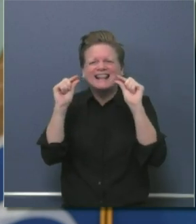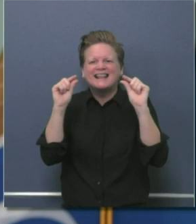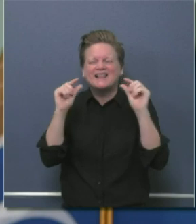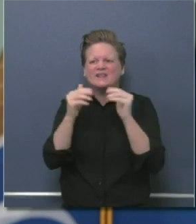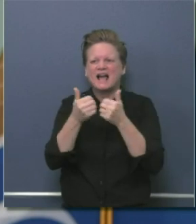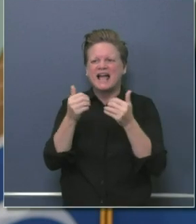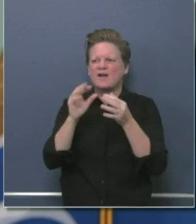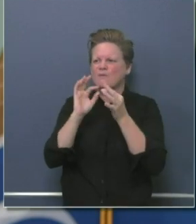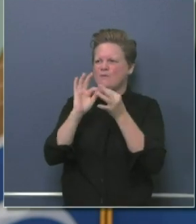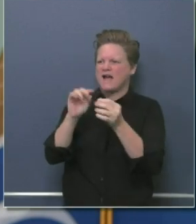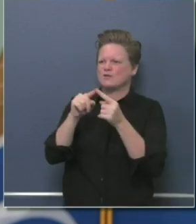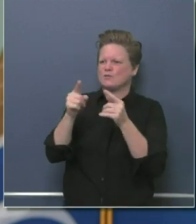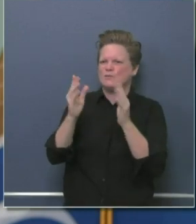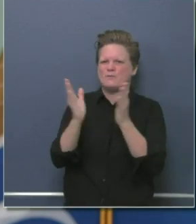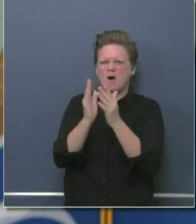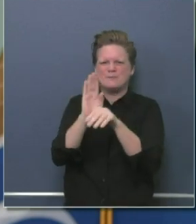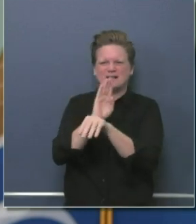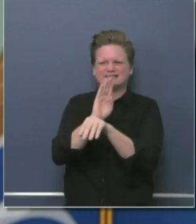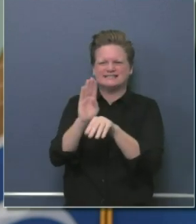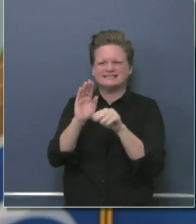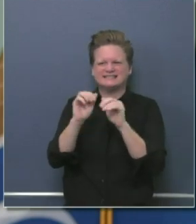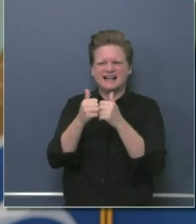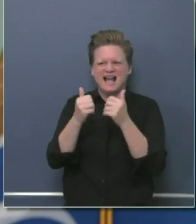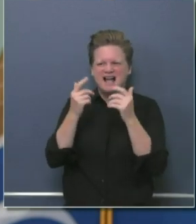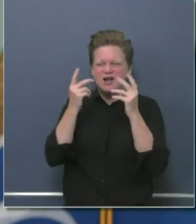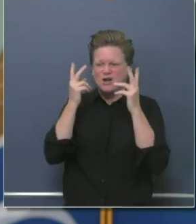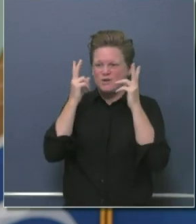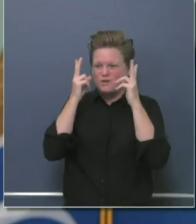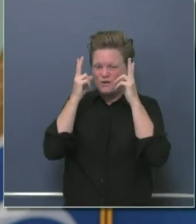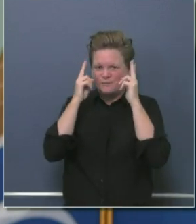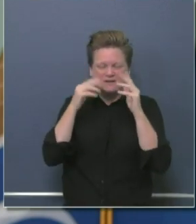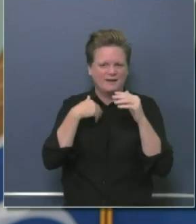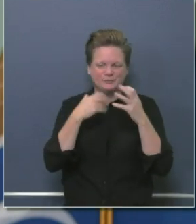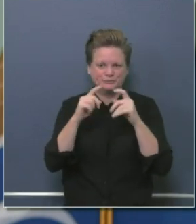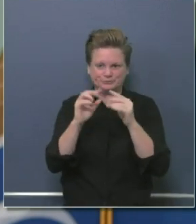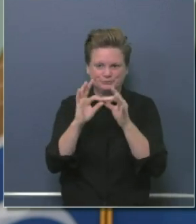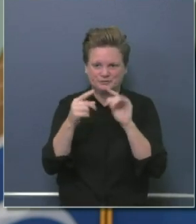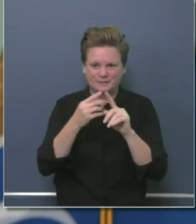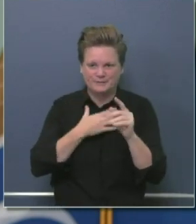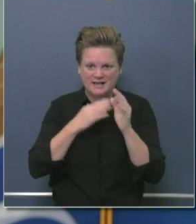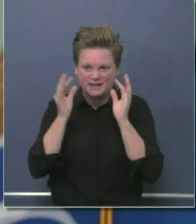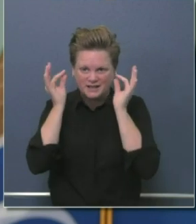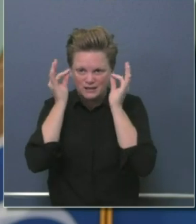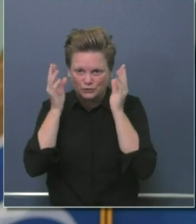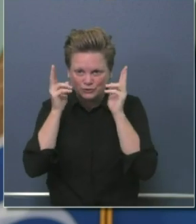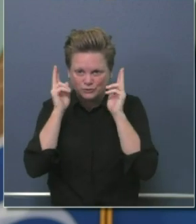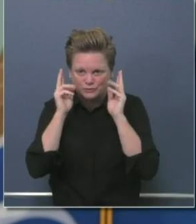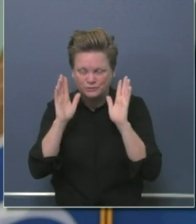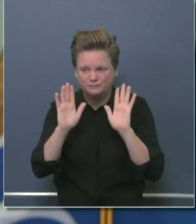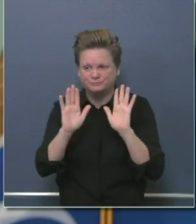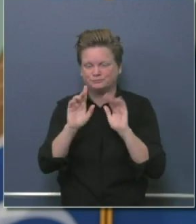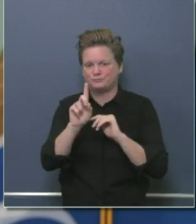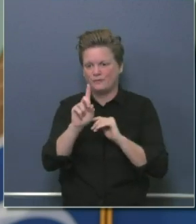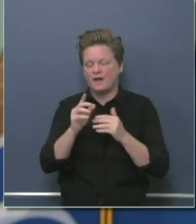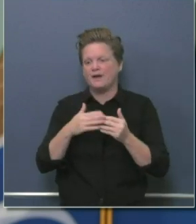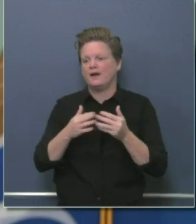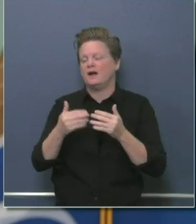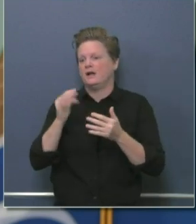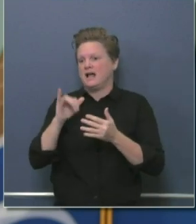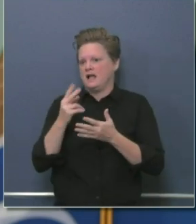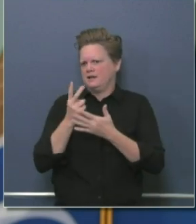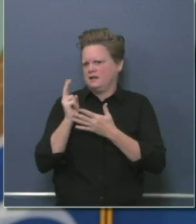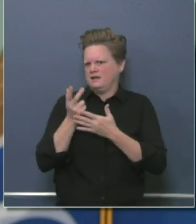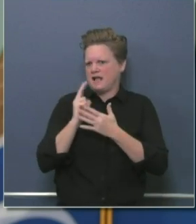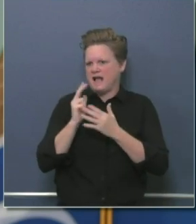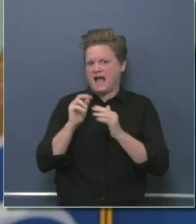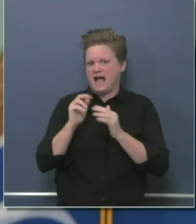you. It's the first opportunity. Well, someone else asked, how was I doing a few weeks ago? I was touched by it, still remember